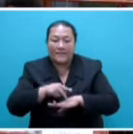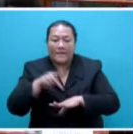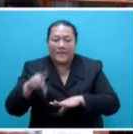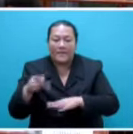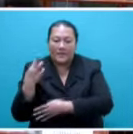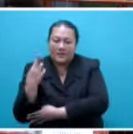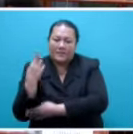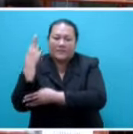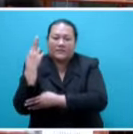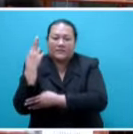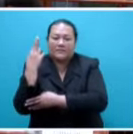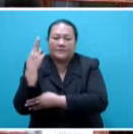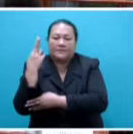people.